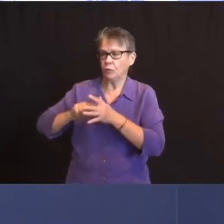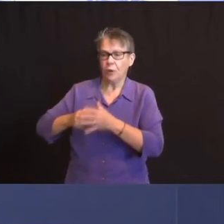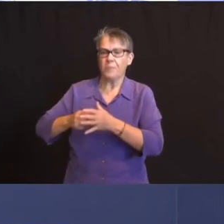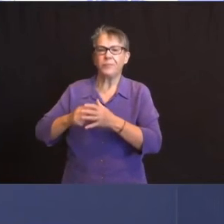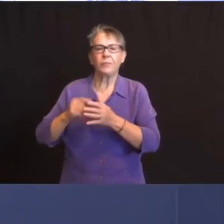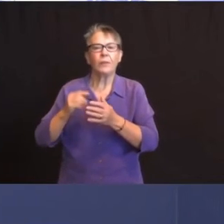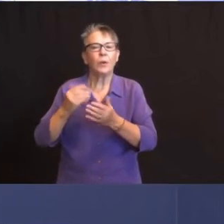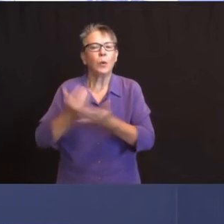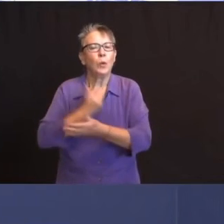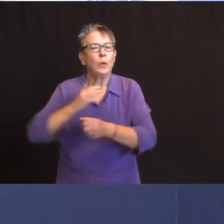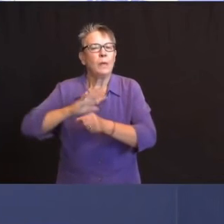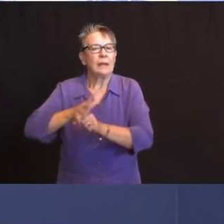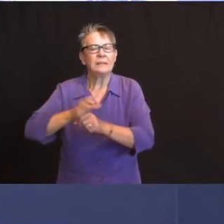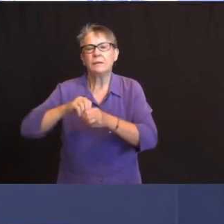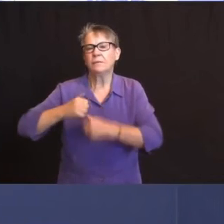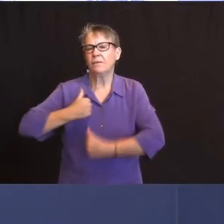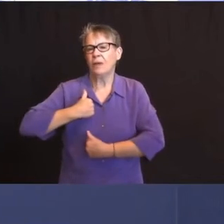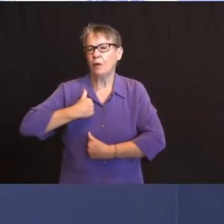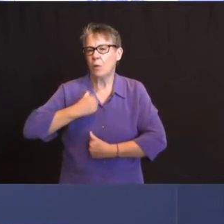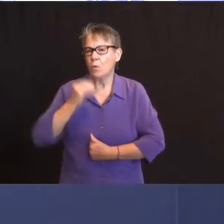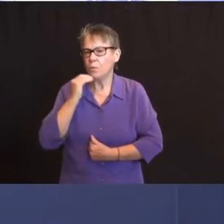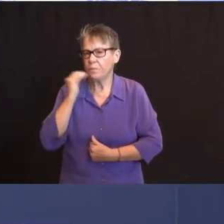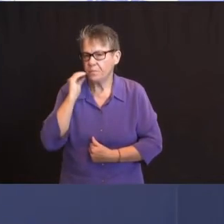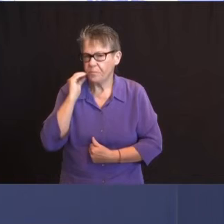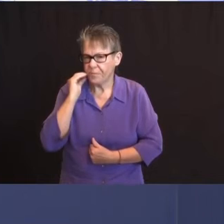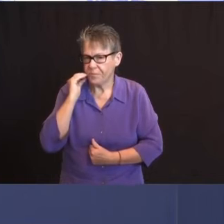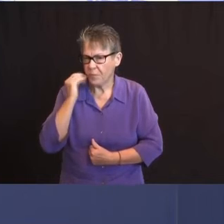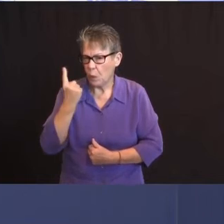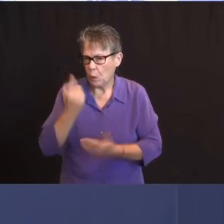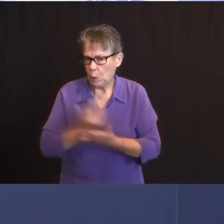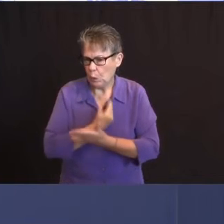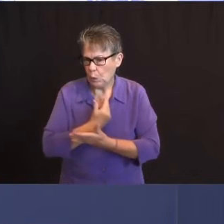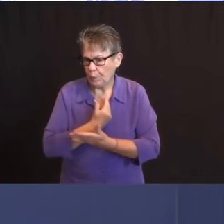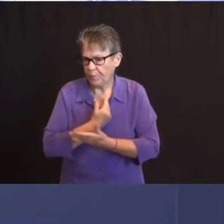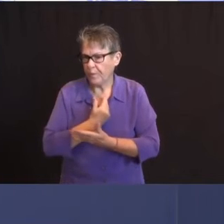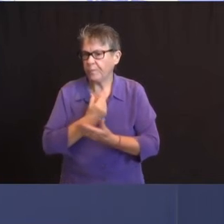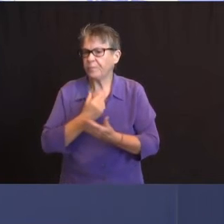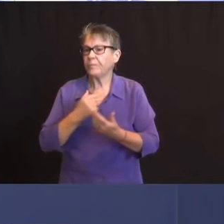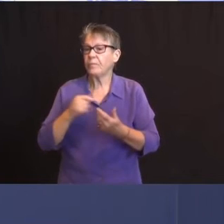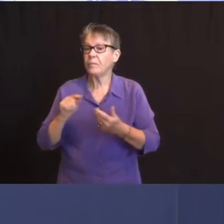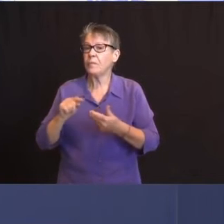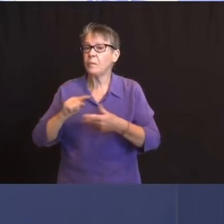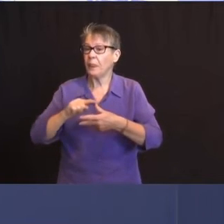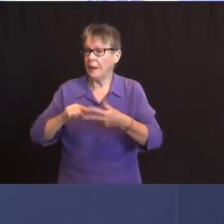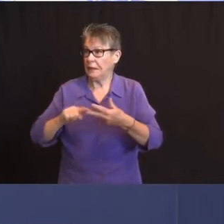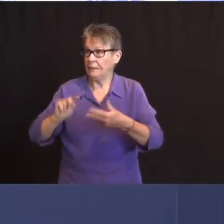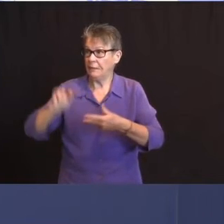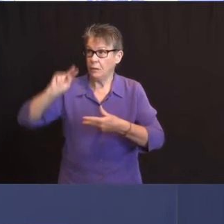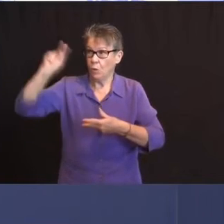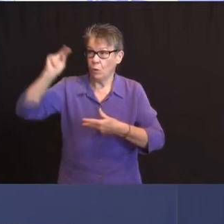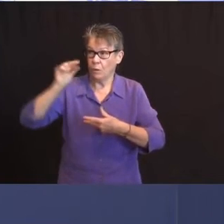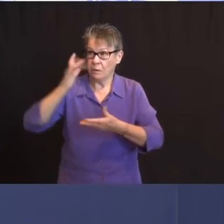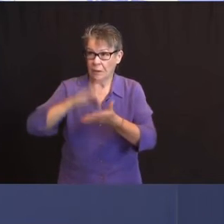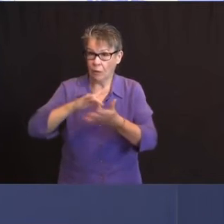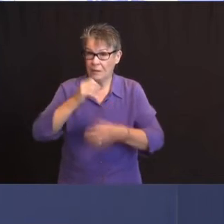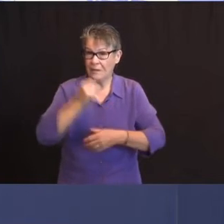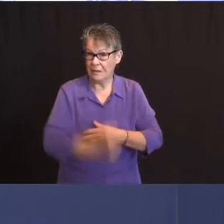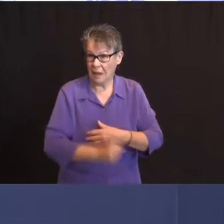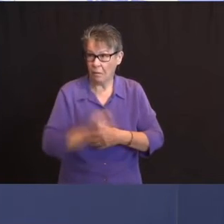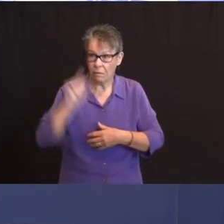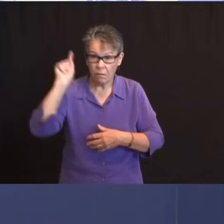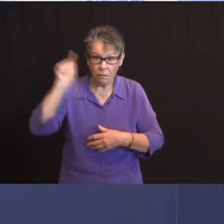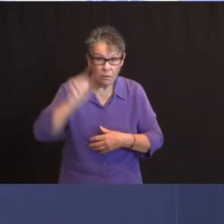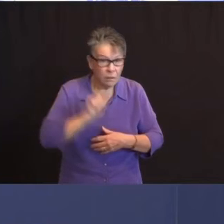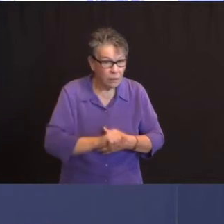additional death of a resident at Menlo Park home. This resident spent almost 3 weeks in the hospital before succumbing to COVID pneumonia